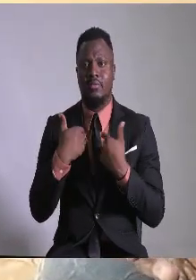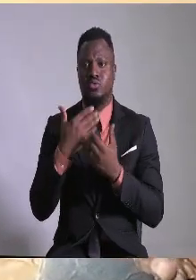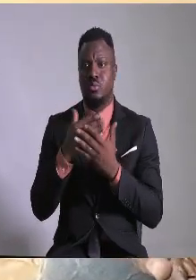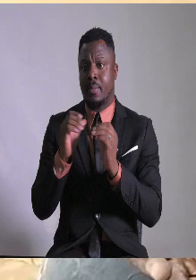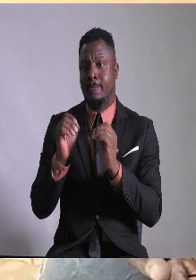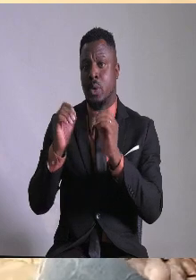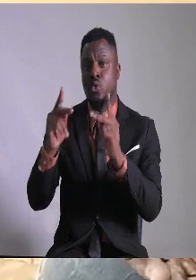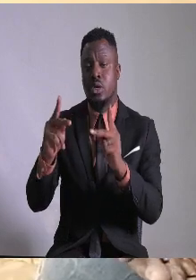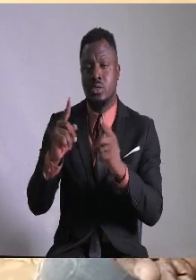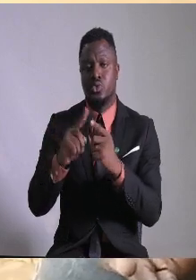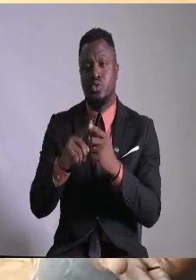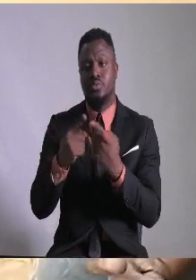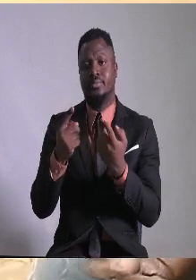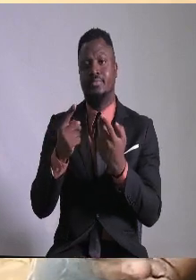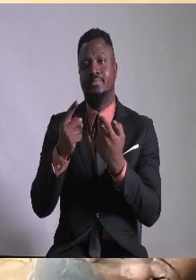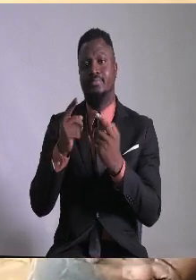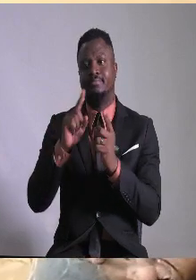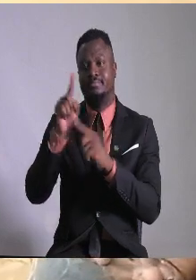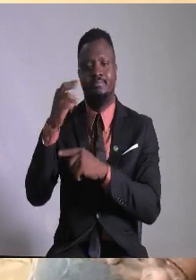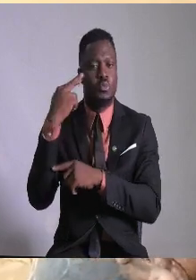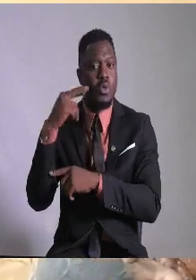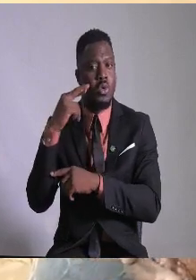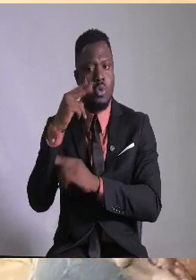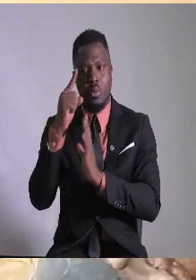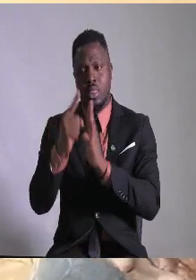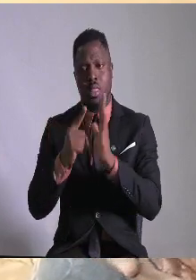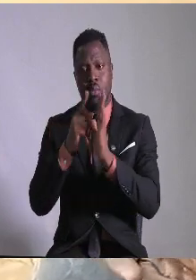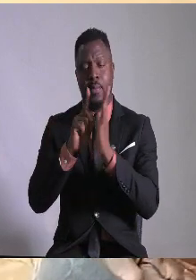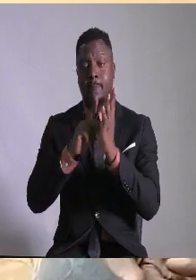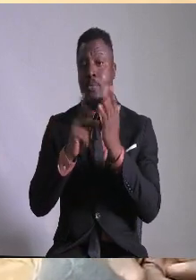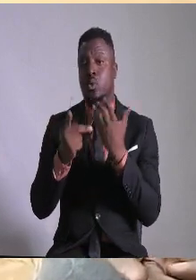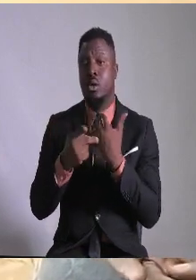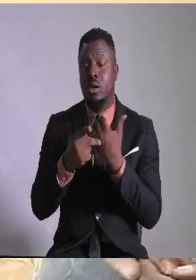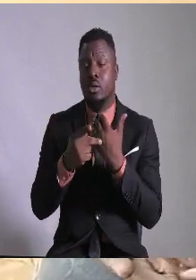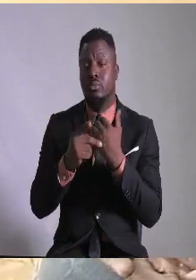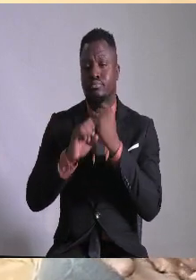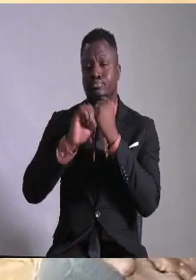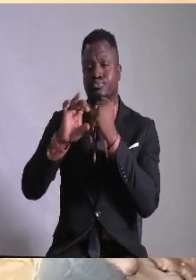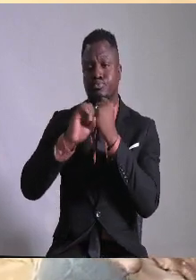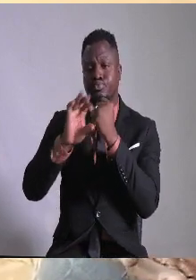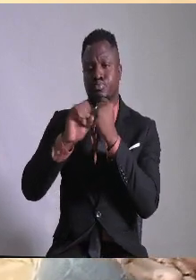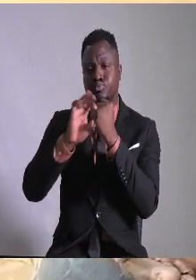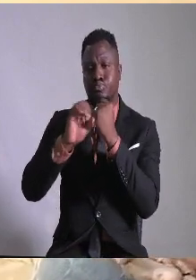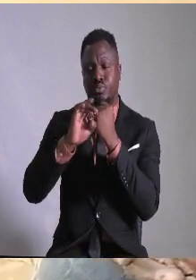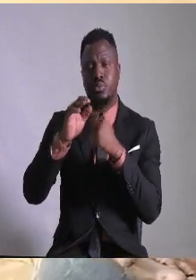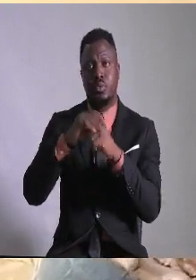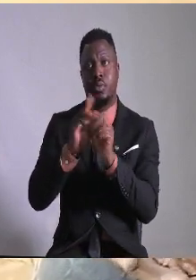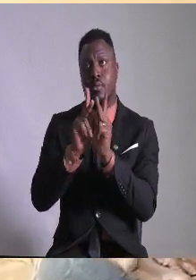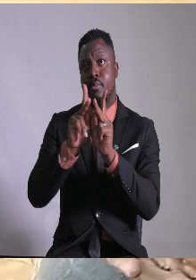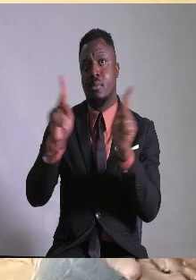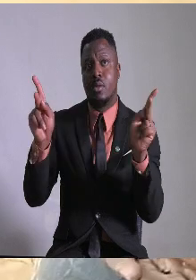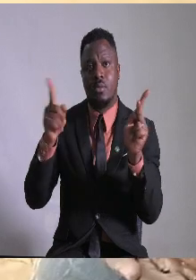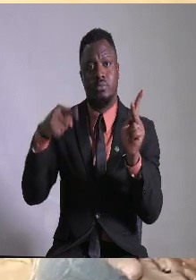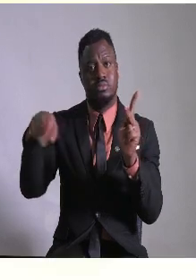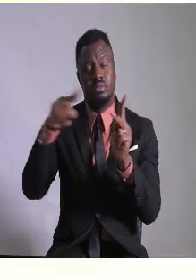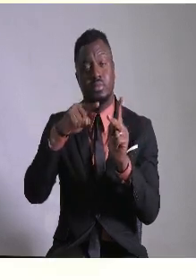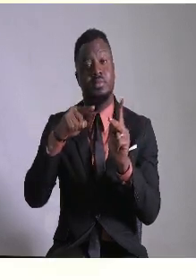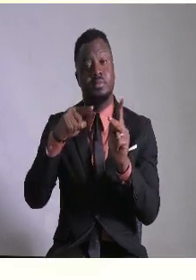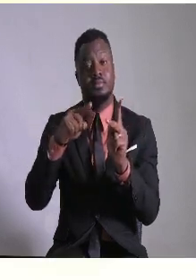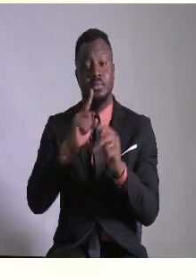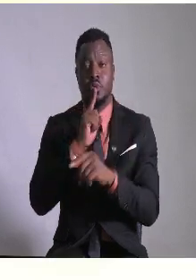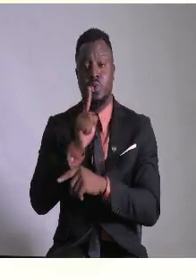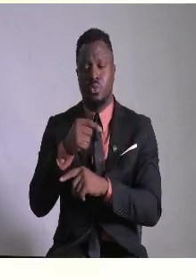have opportunity to simulate radio on 1-hour program to sensitize the general public.